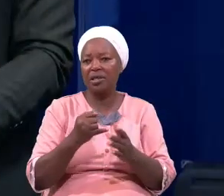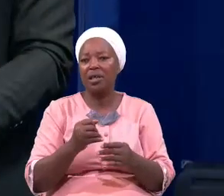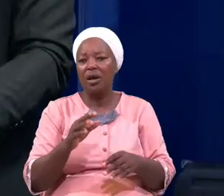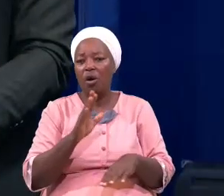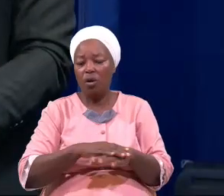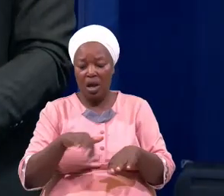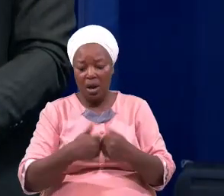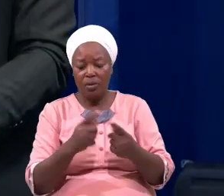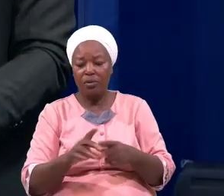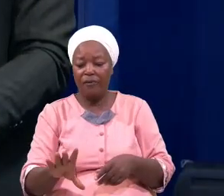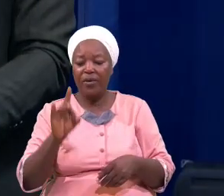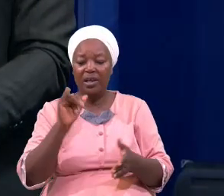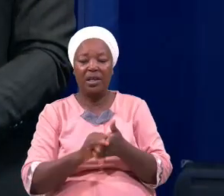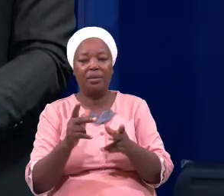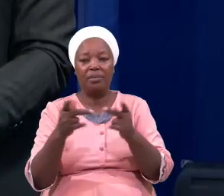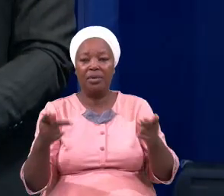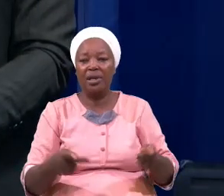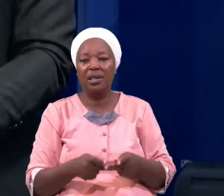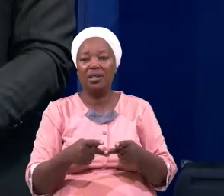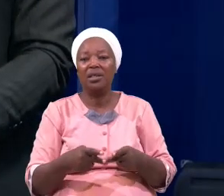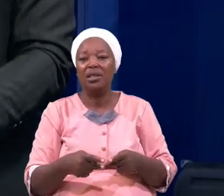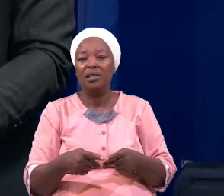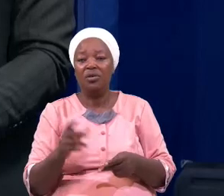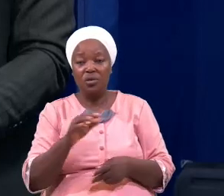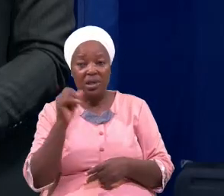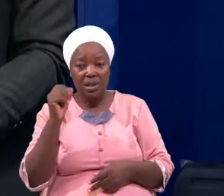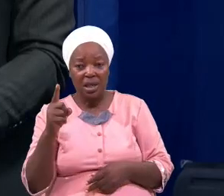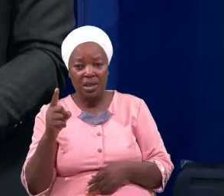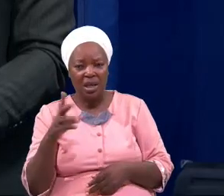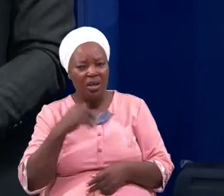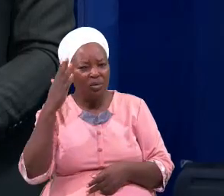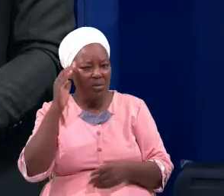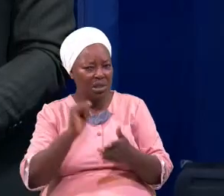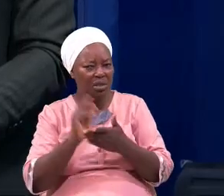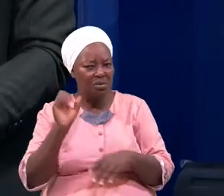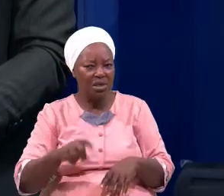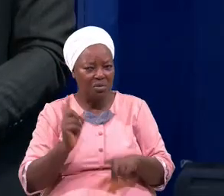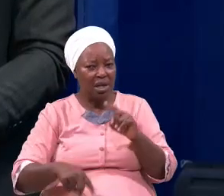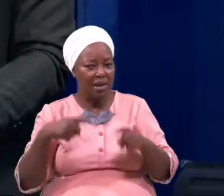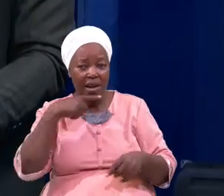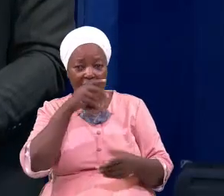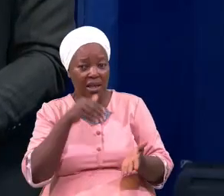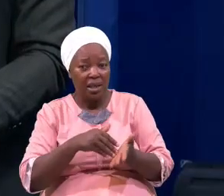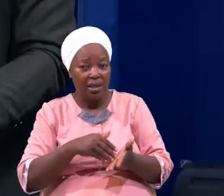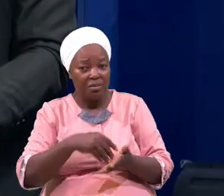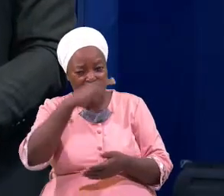locate the place with some landmarks or some popular things around where you live.